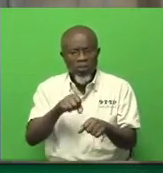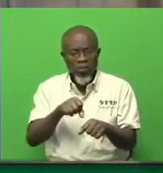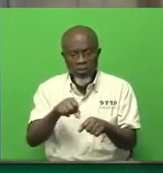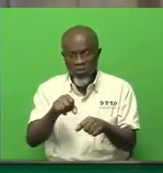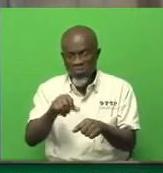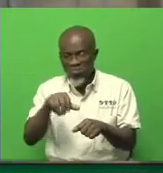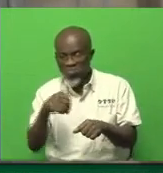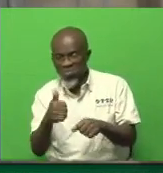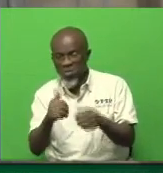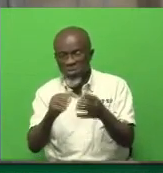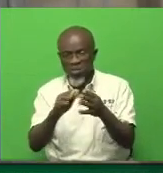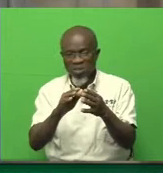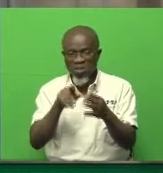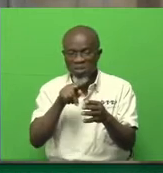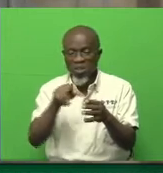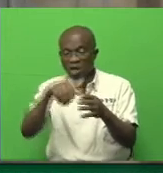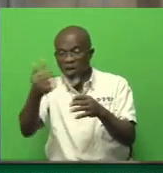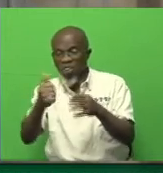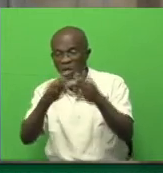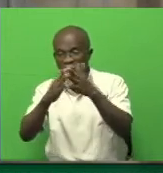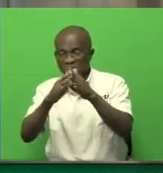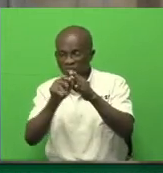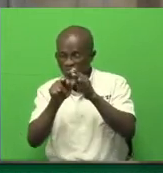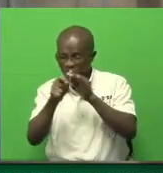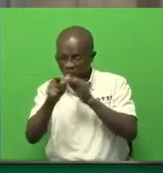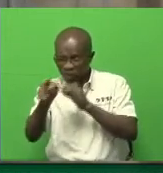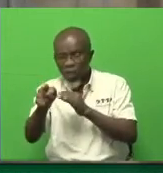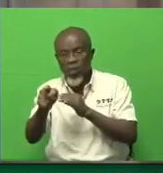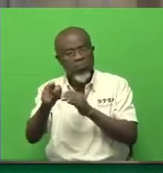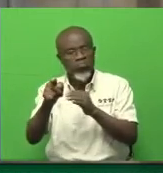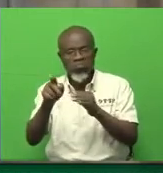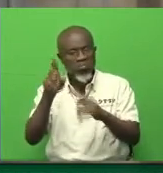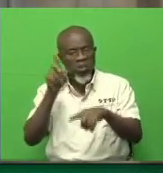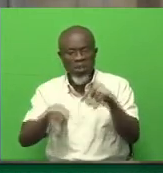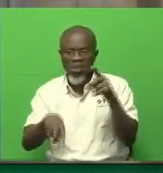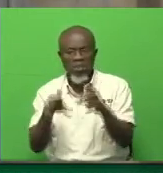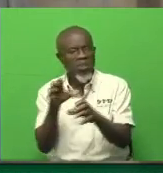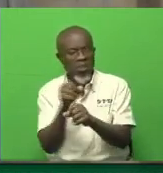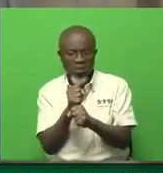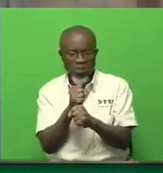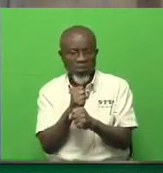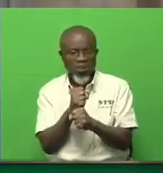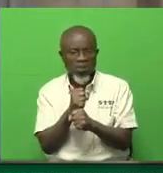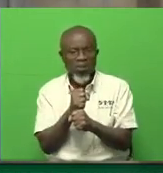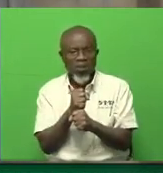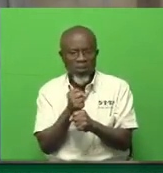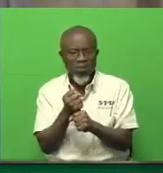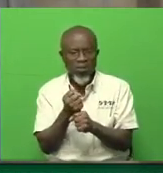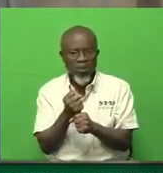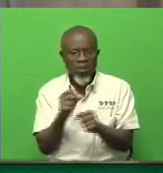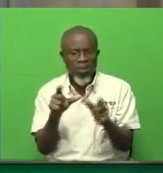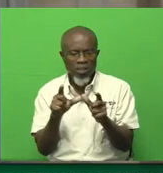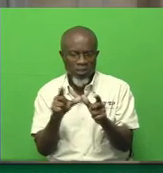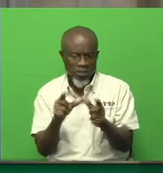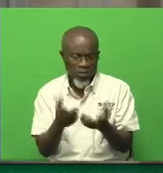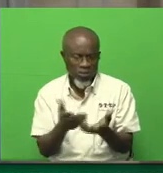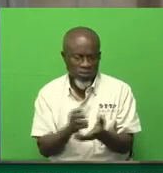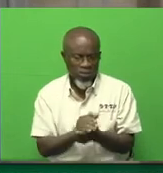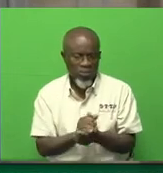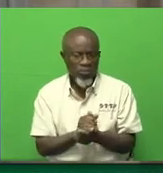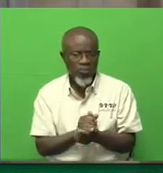program defeating the objective of this initiative also the pharmacy board had